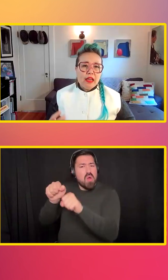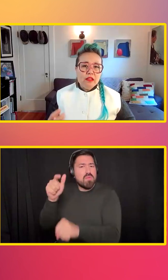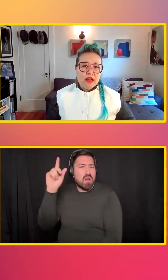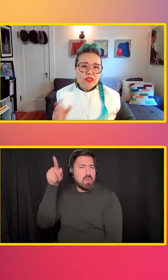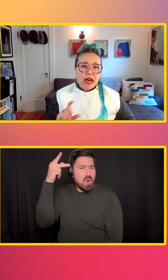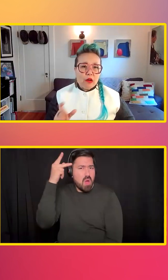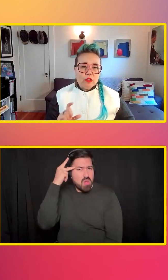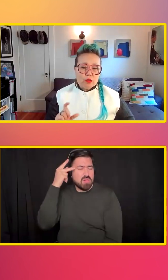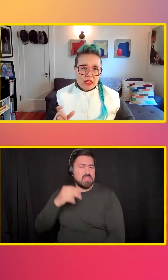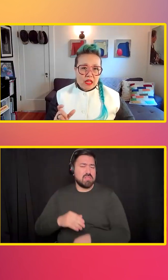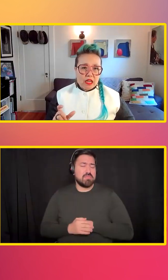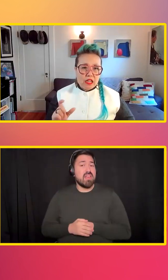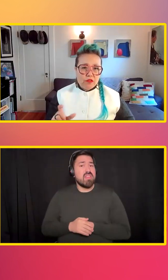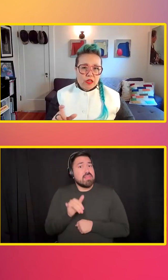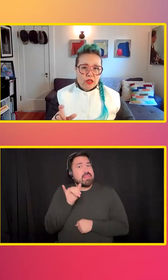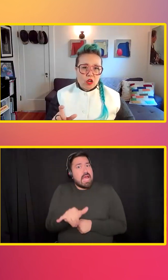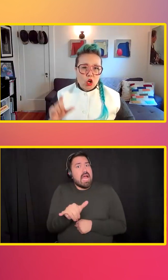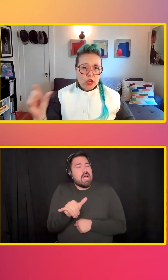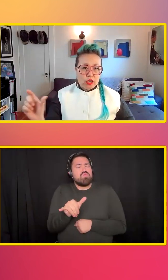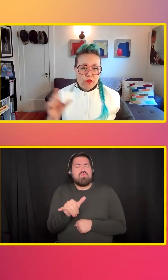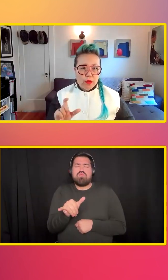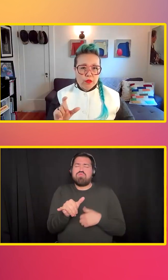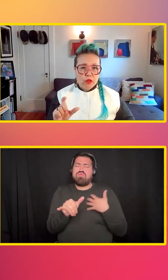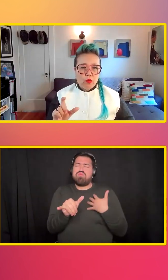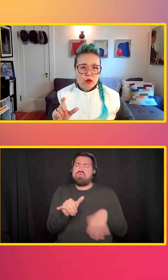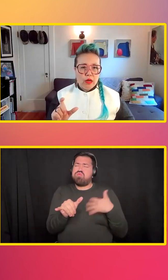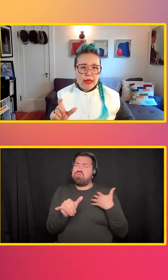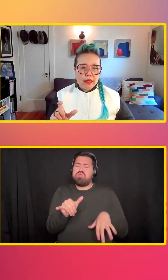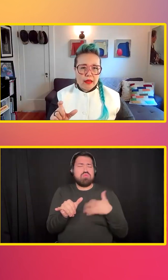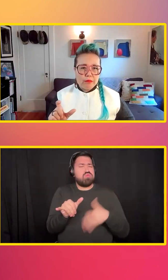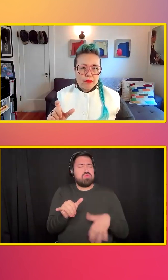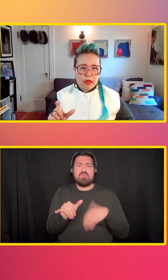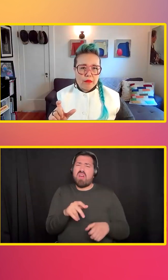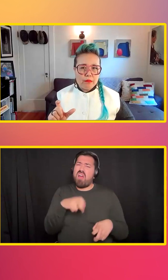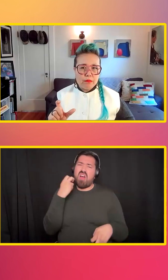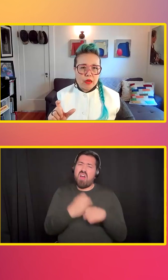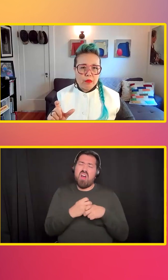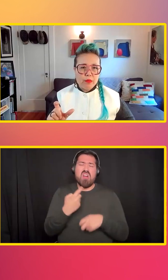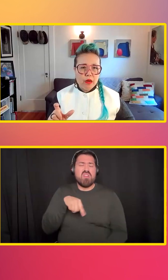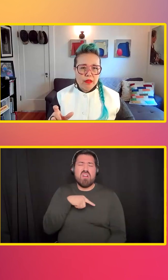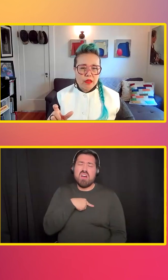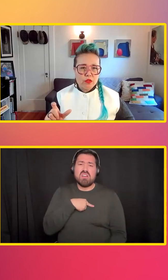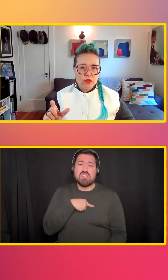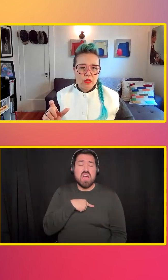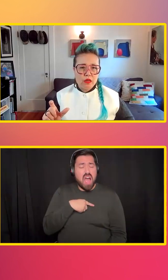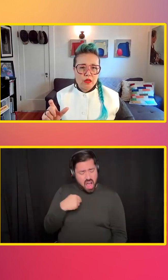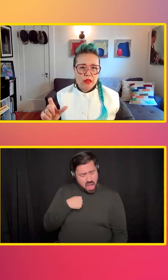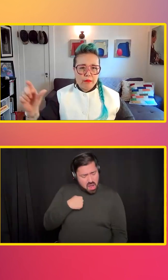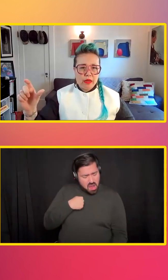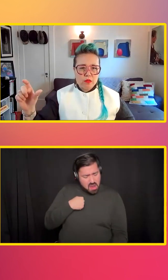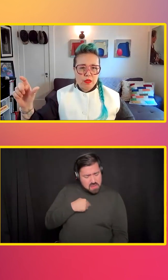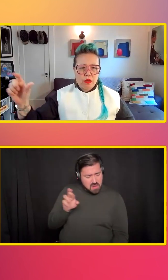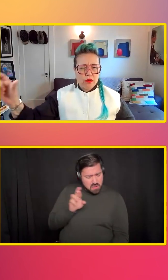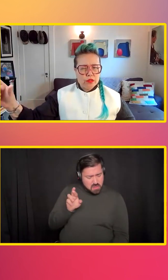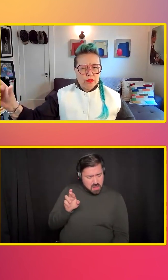so, and that's making it even harder for people to go, well, oh, I'm a Republican, so then